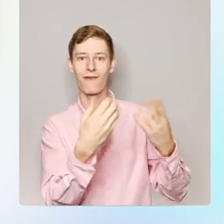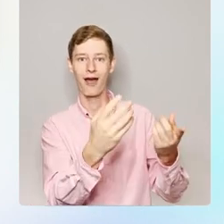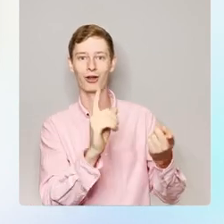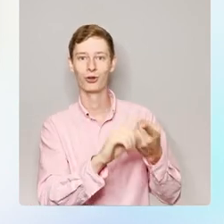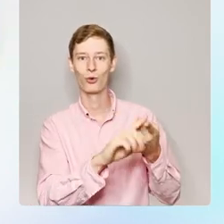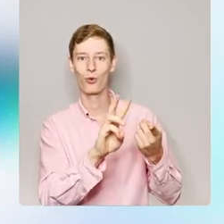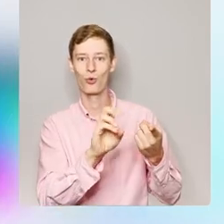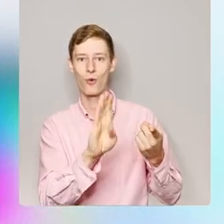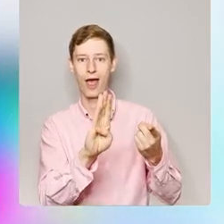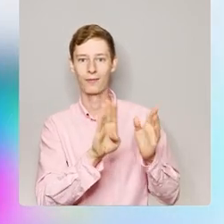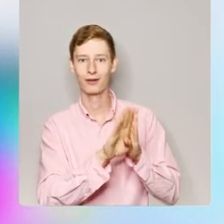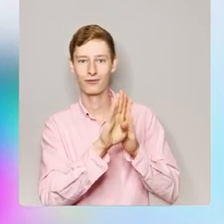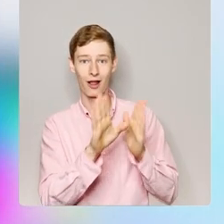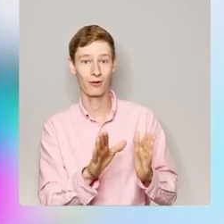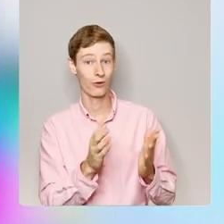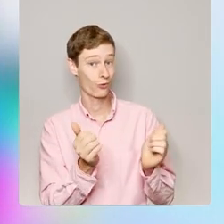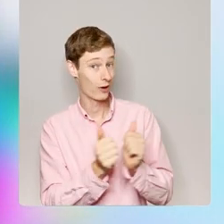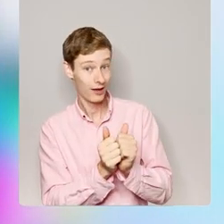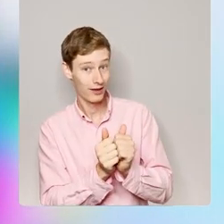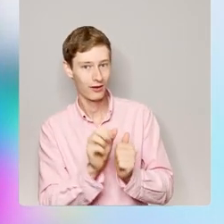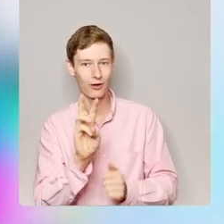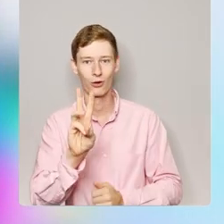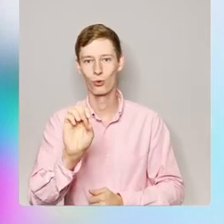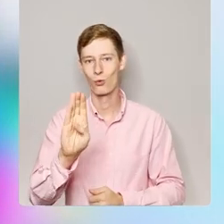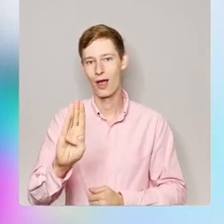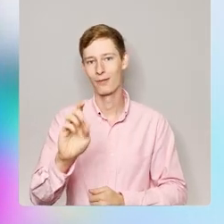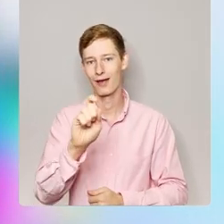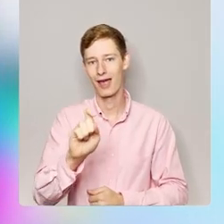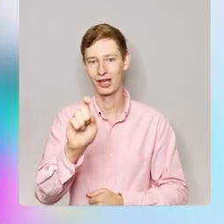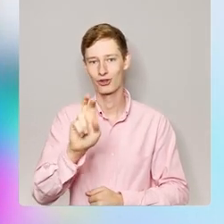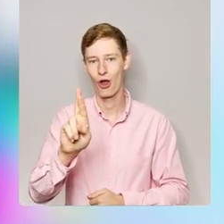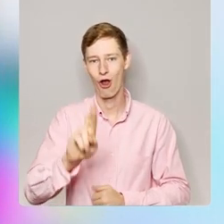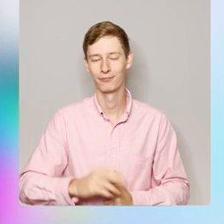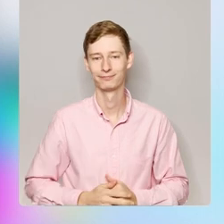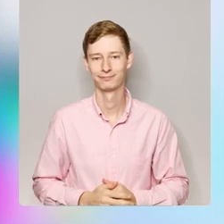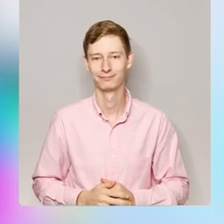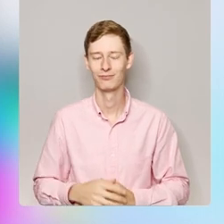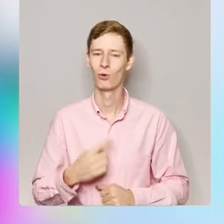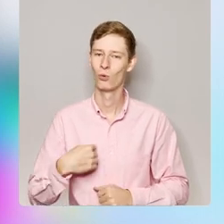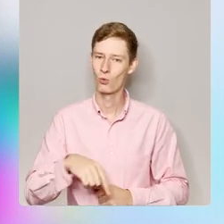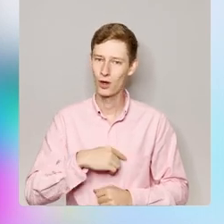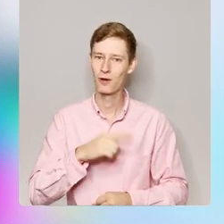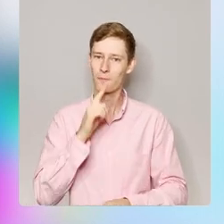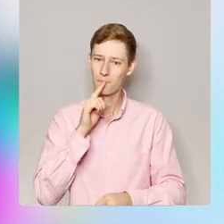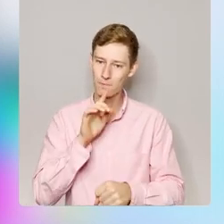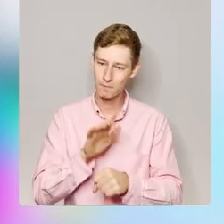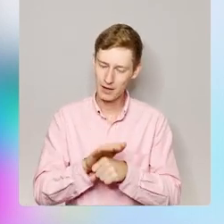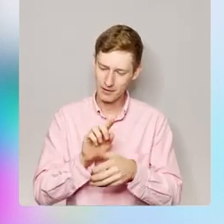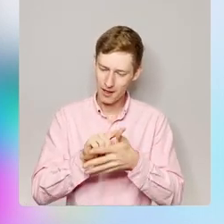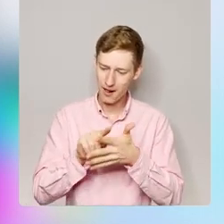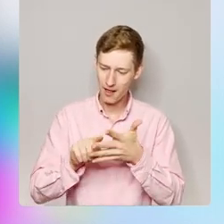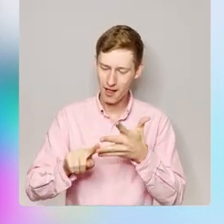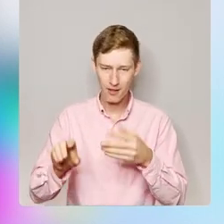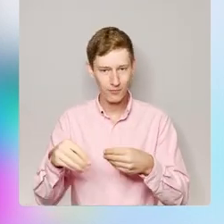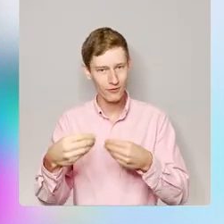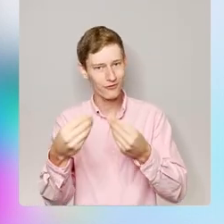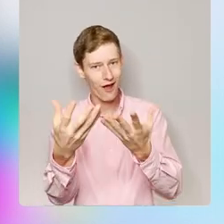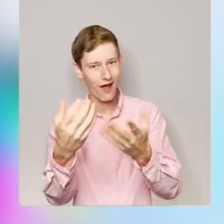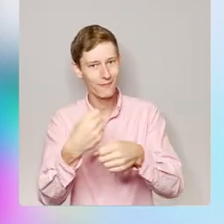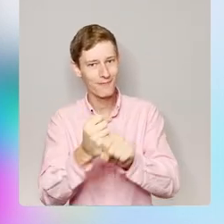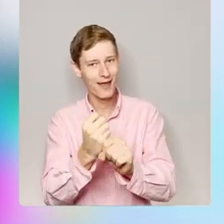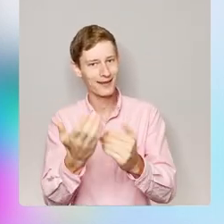through WebXR. We're committed to bringing the capabilities that make it easier for you